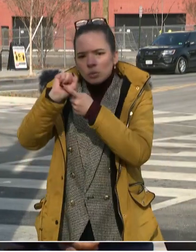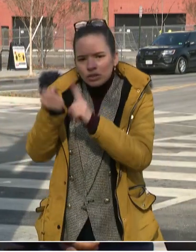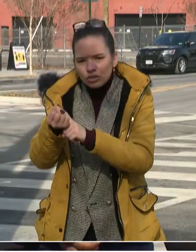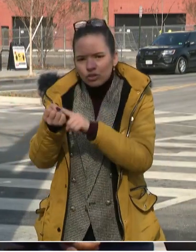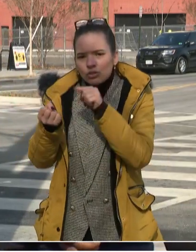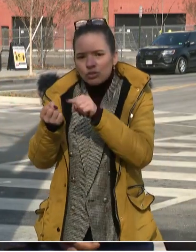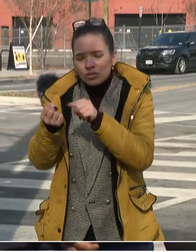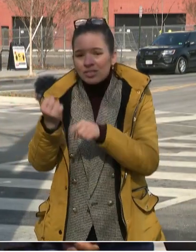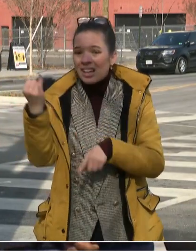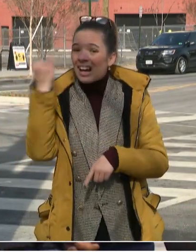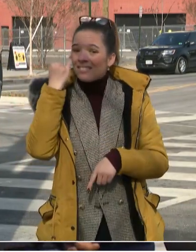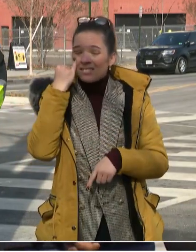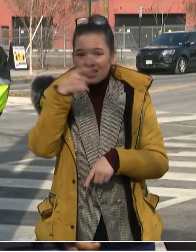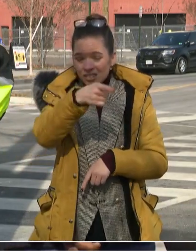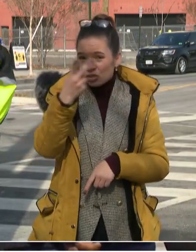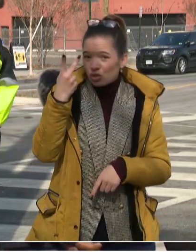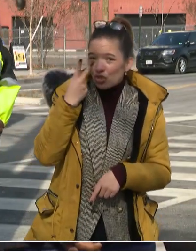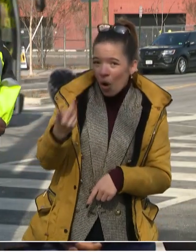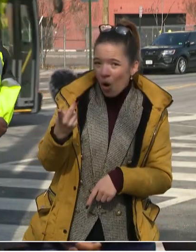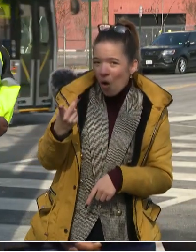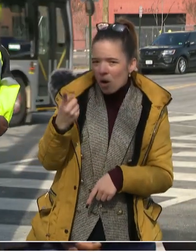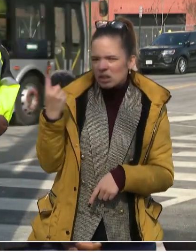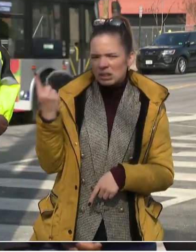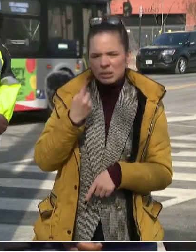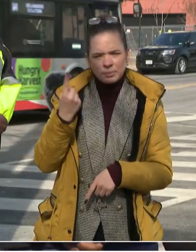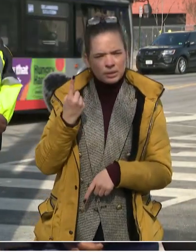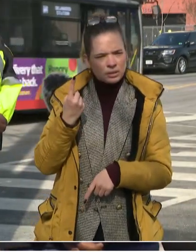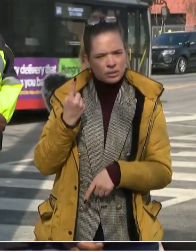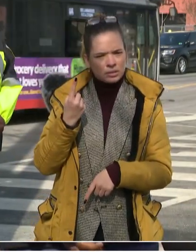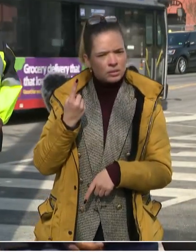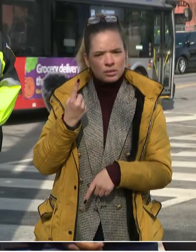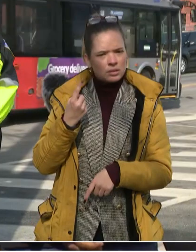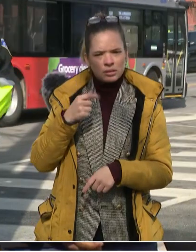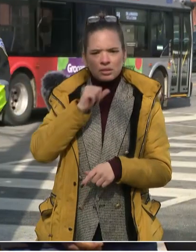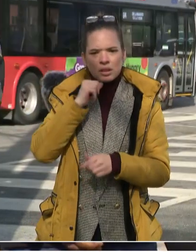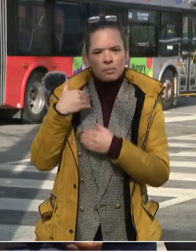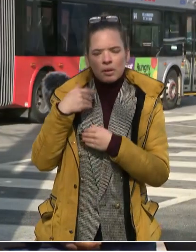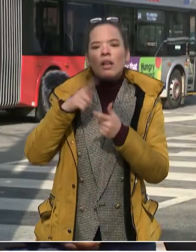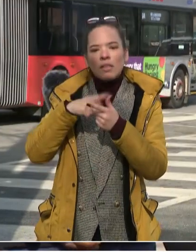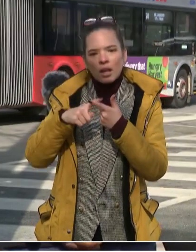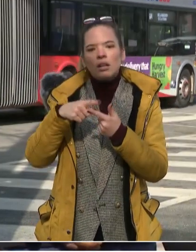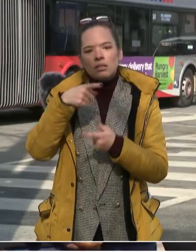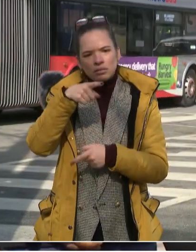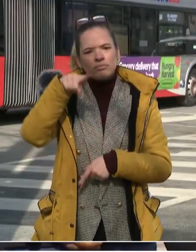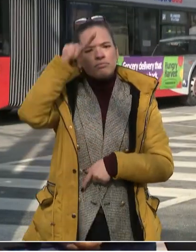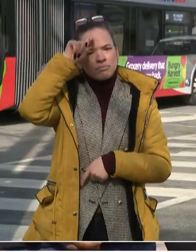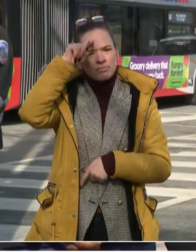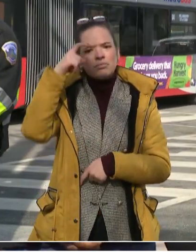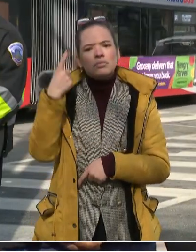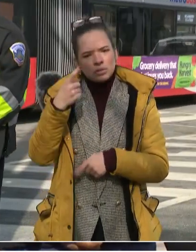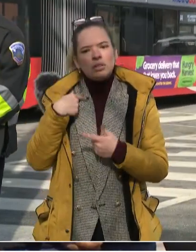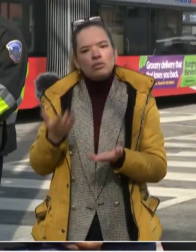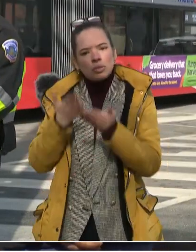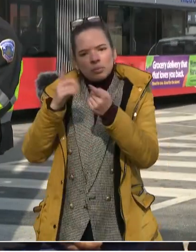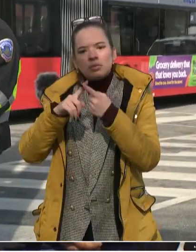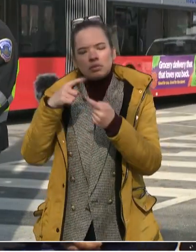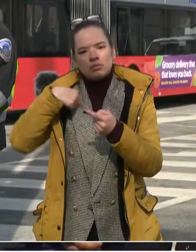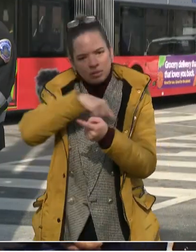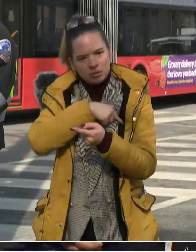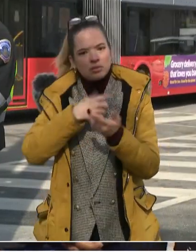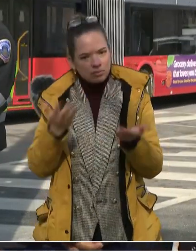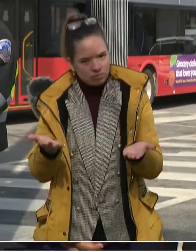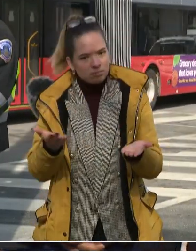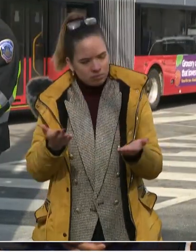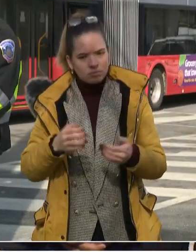line where things are not being held accountable as they should be, then that should be a question that community is raising. Are the penalties and are the things